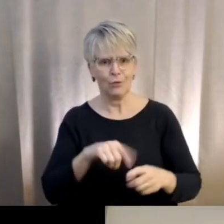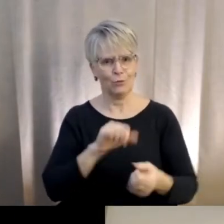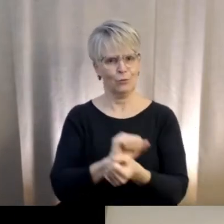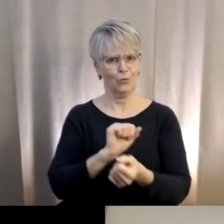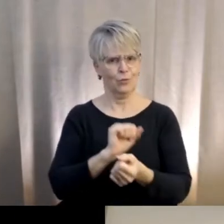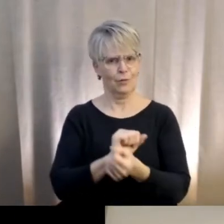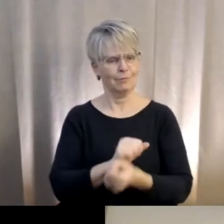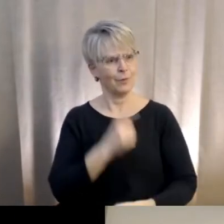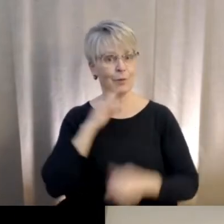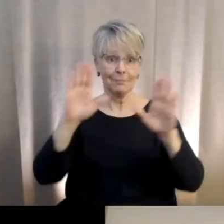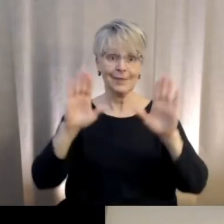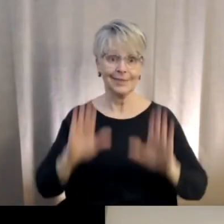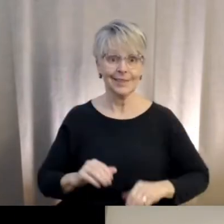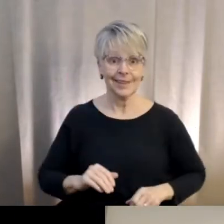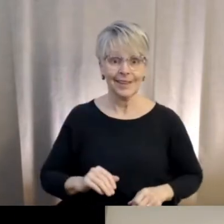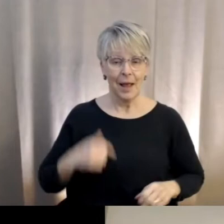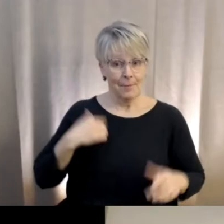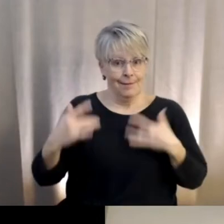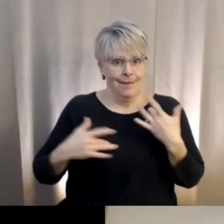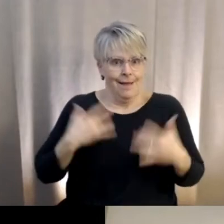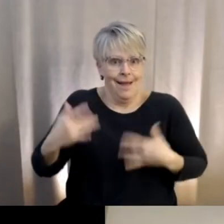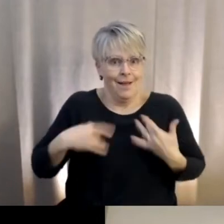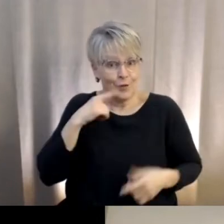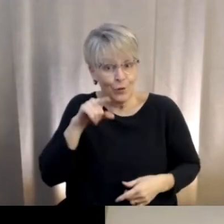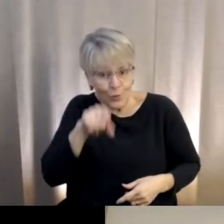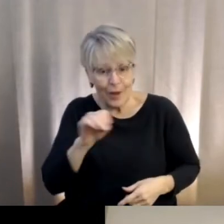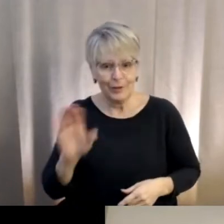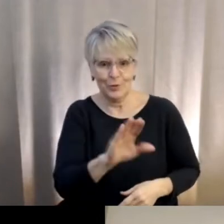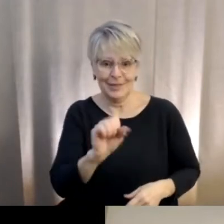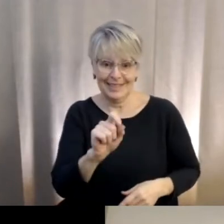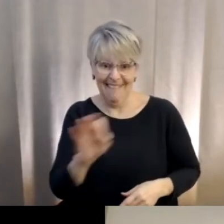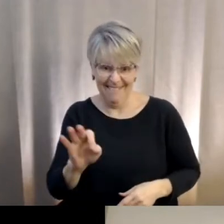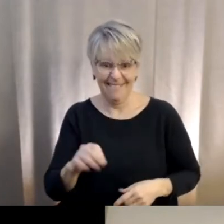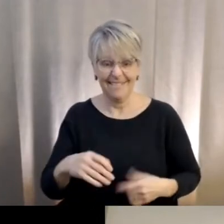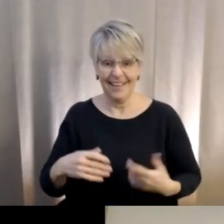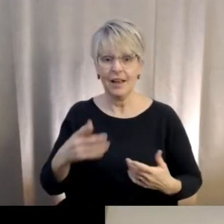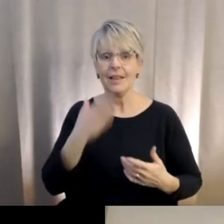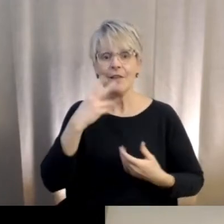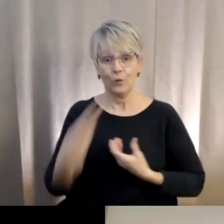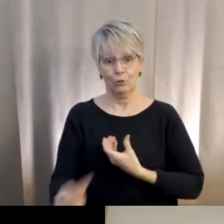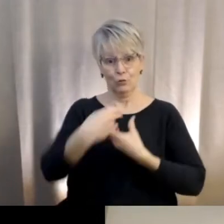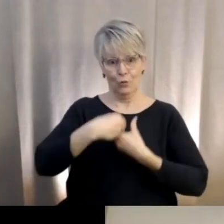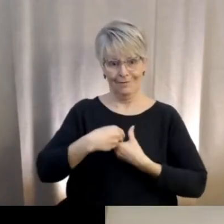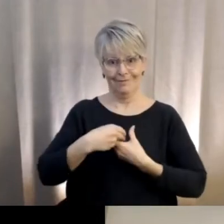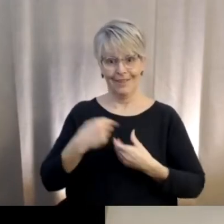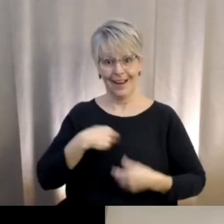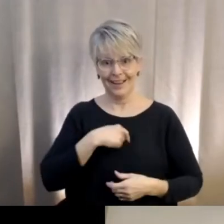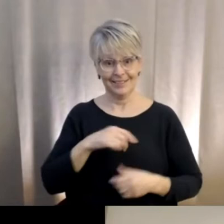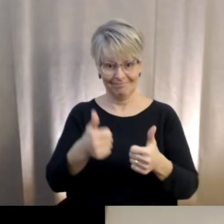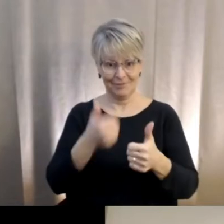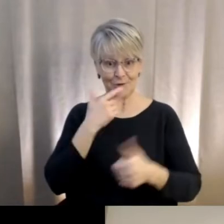amazing. And you know, I'm excited for you and your staff. So thank you again for coming on, and all the